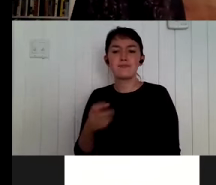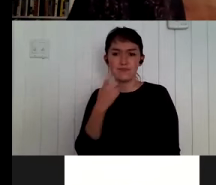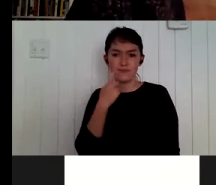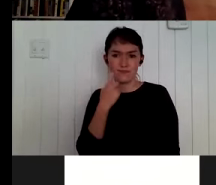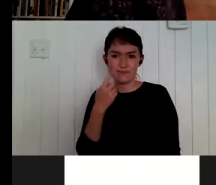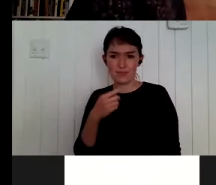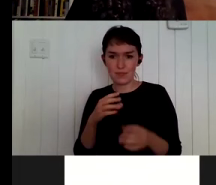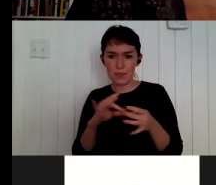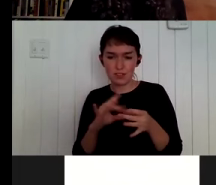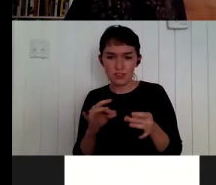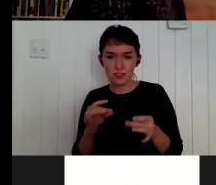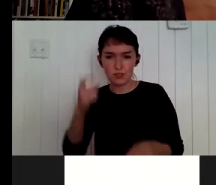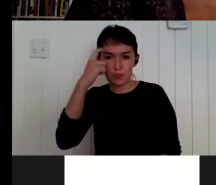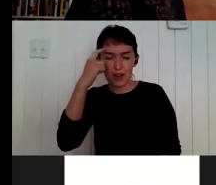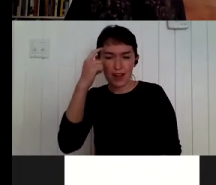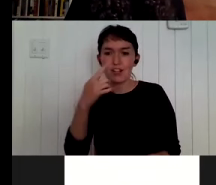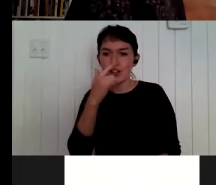sleep.